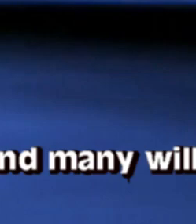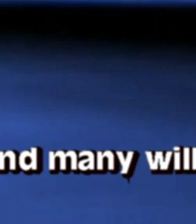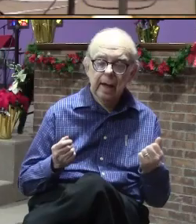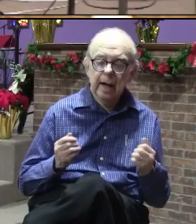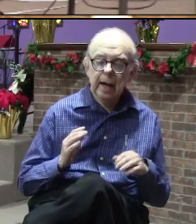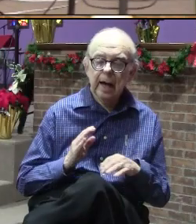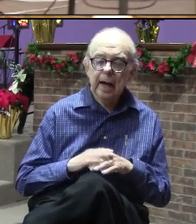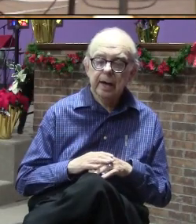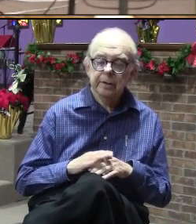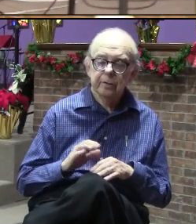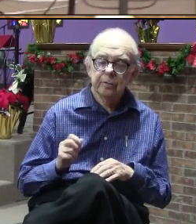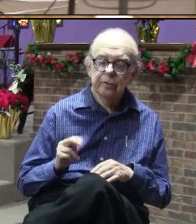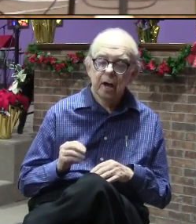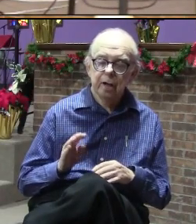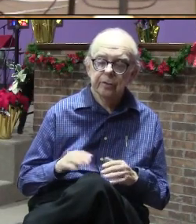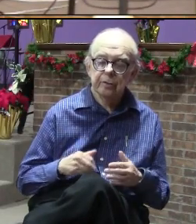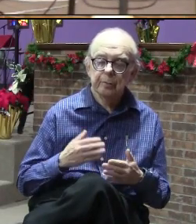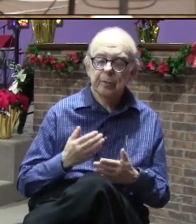birth.